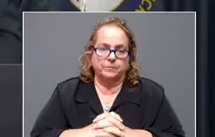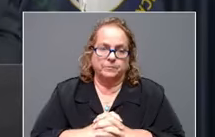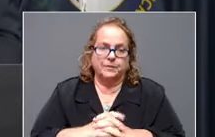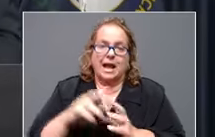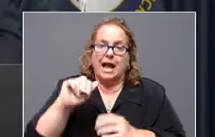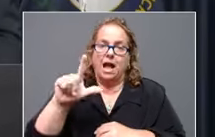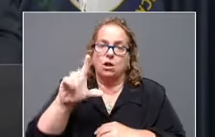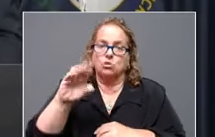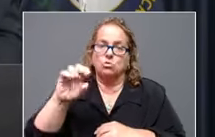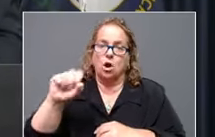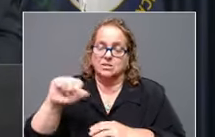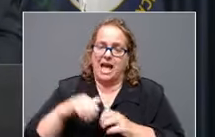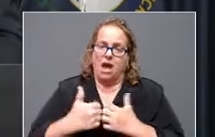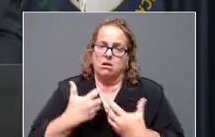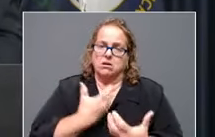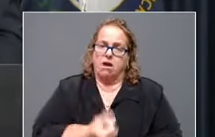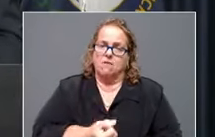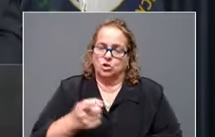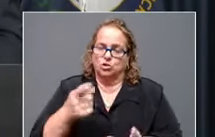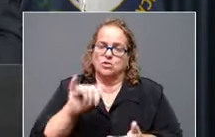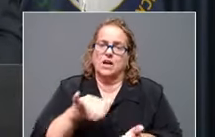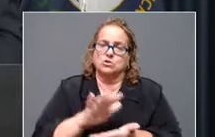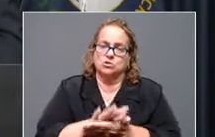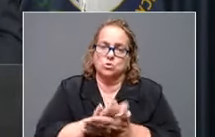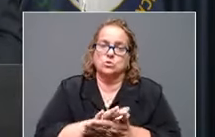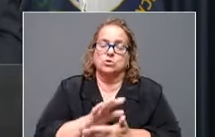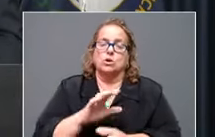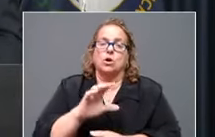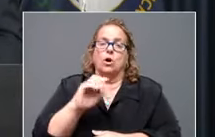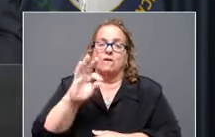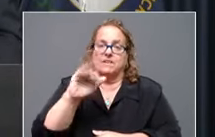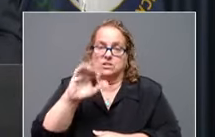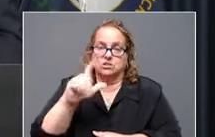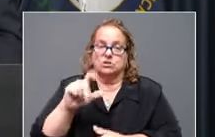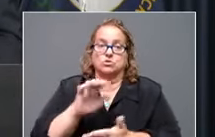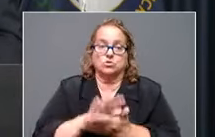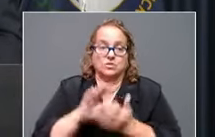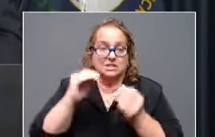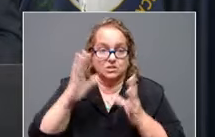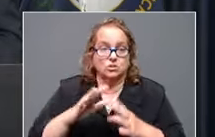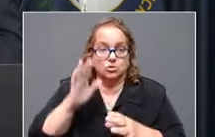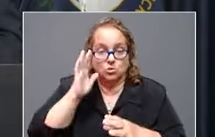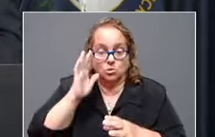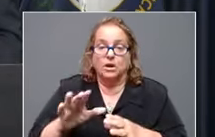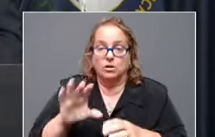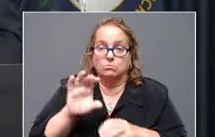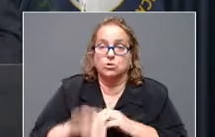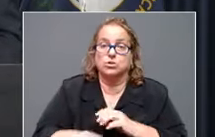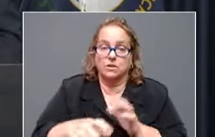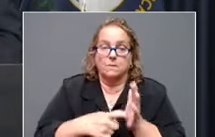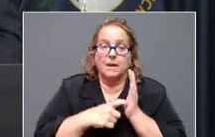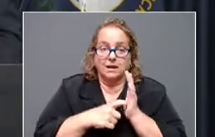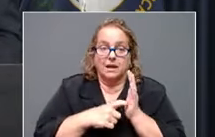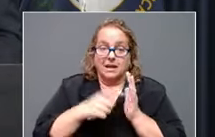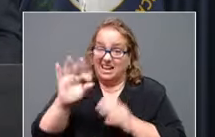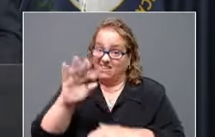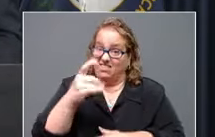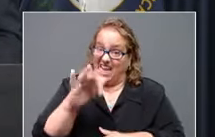confident are you that school officials, principals, and teachers will enforce the mandate? Well, if they care one lick about their kids, they certainly will.